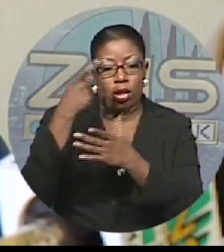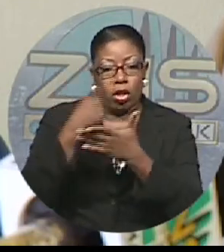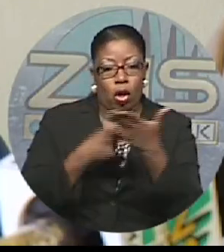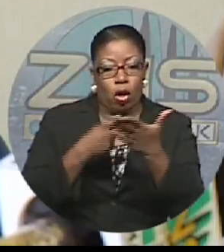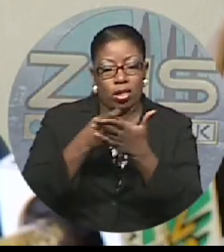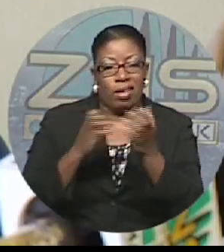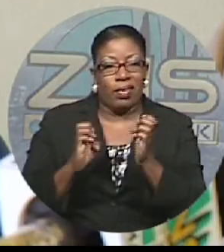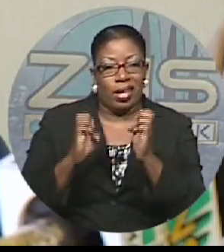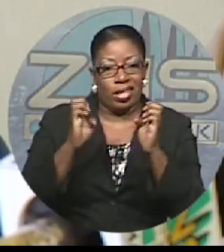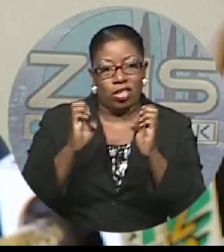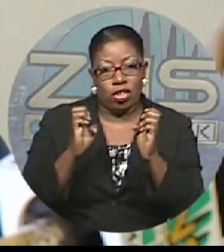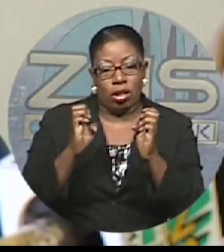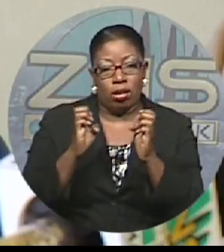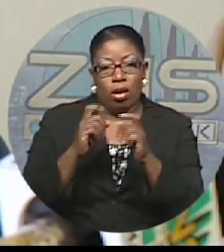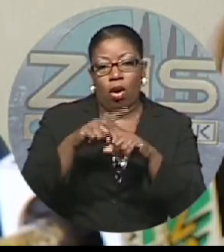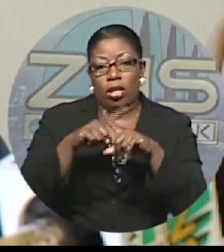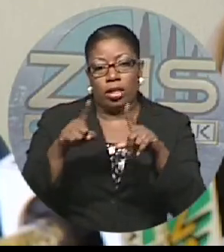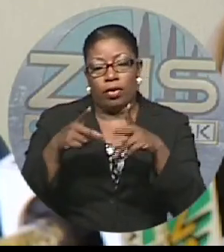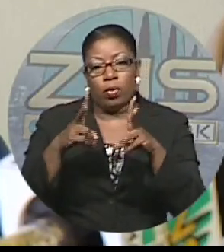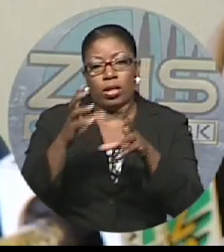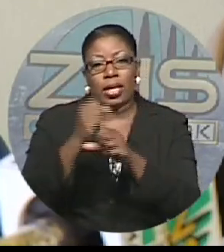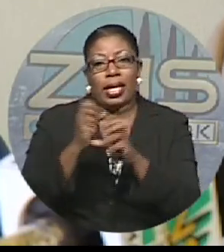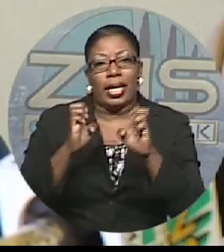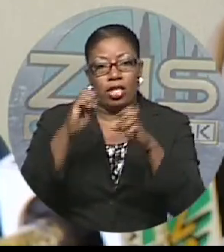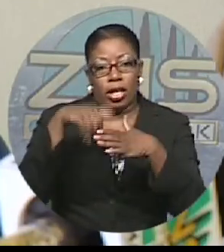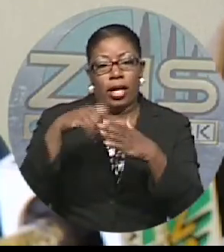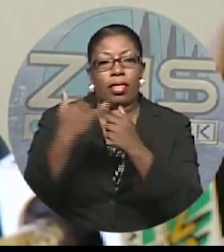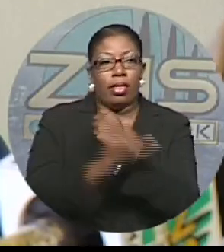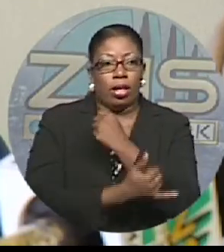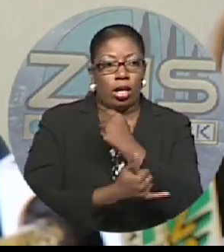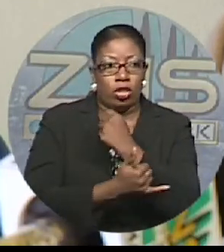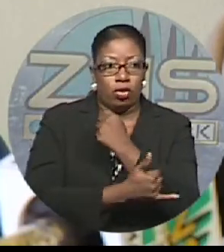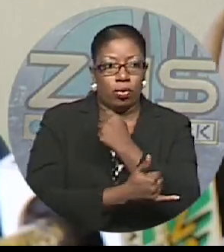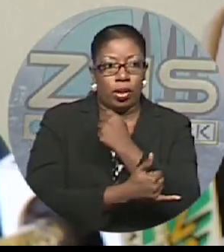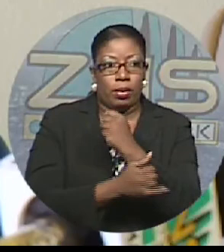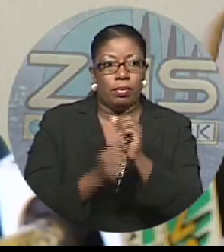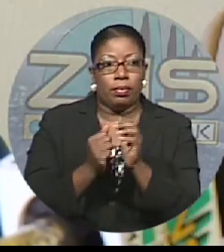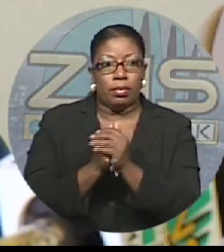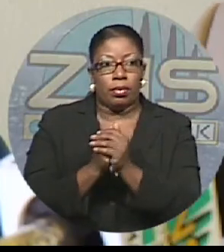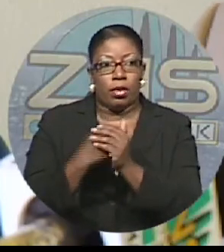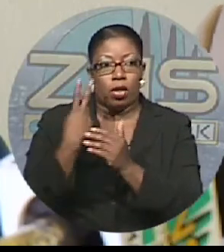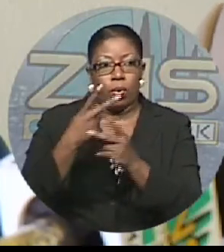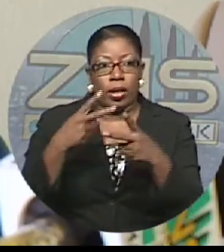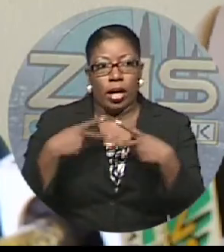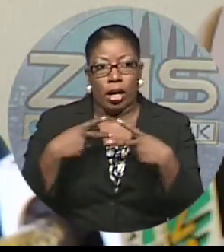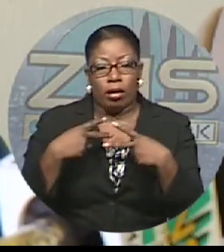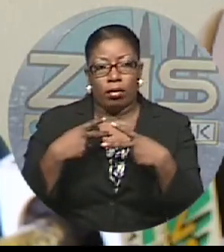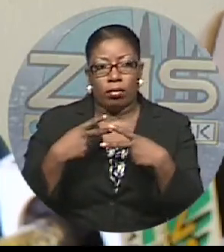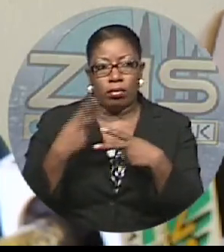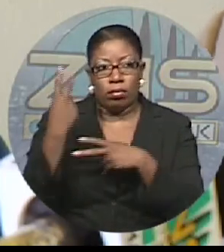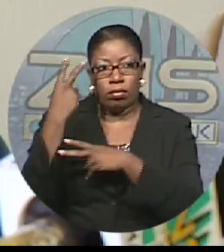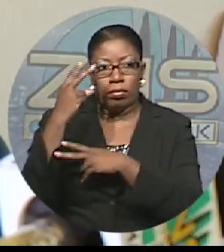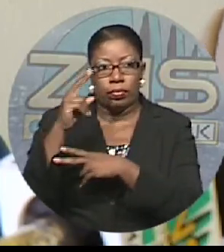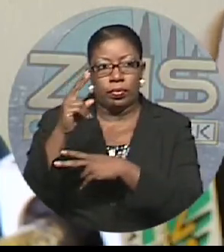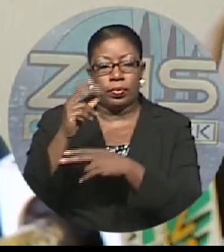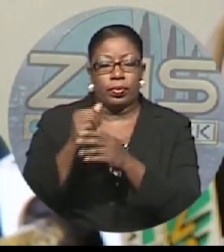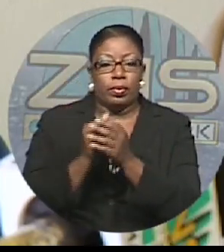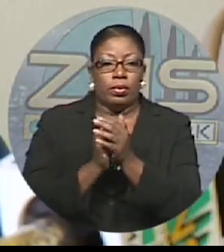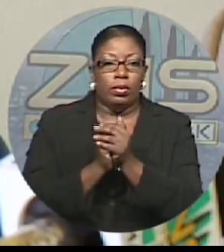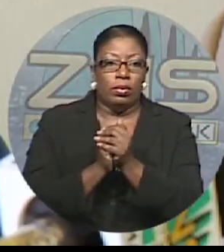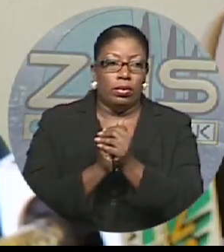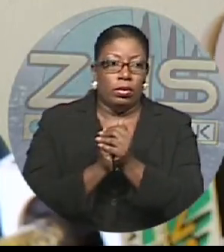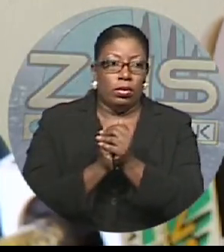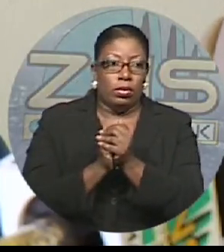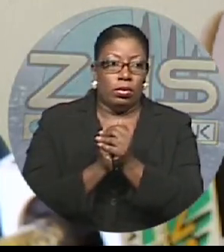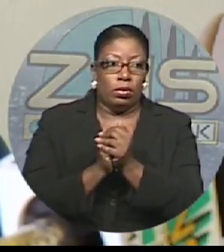looking at alternative forms of energy in the country, to the extent that we have an entire division of the Chamber that is dedicated and